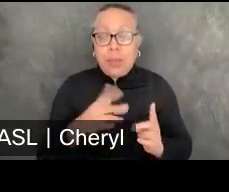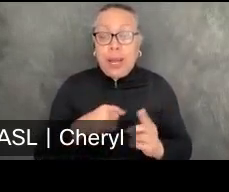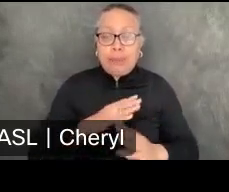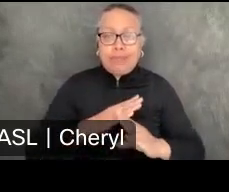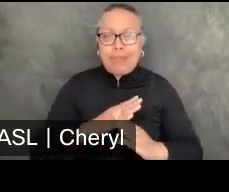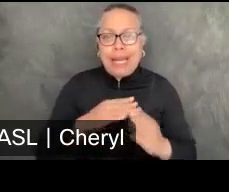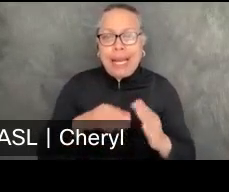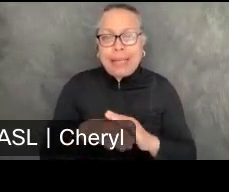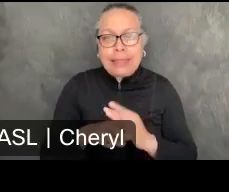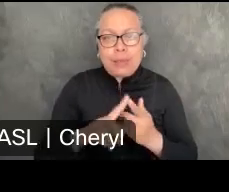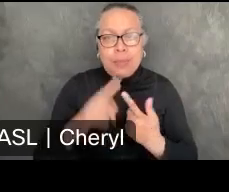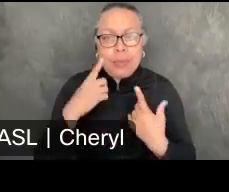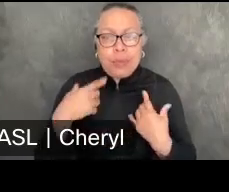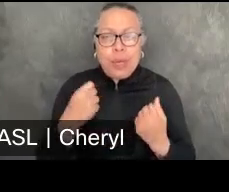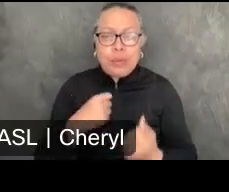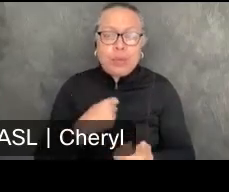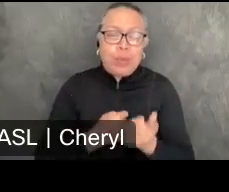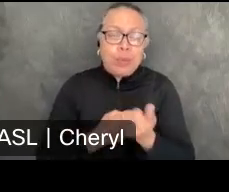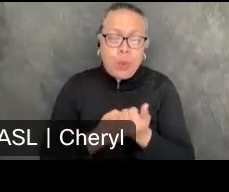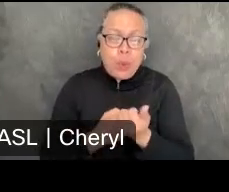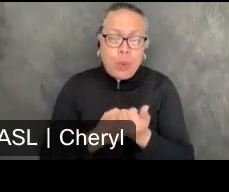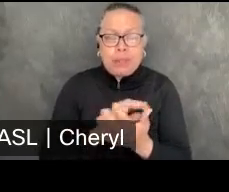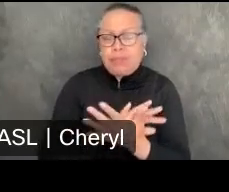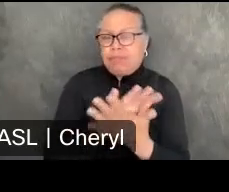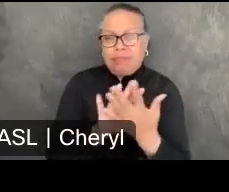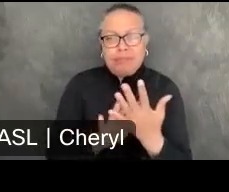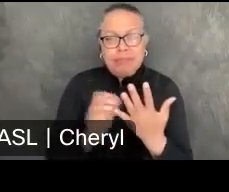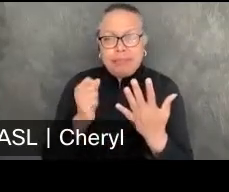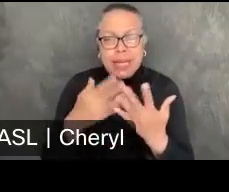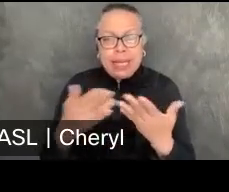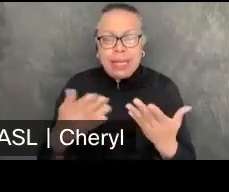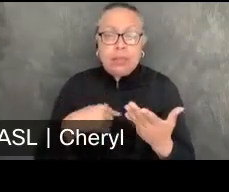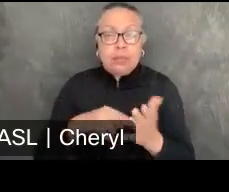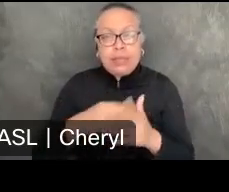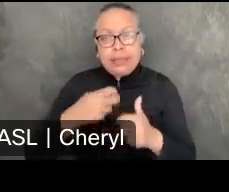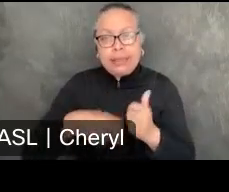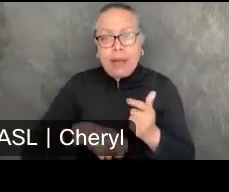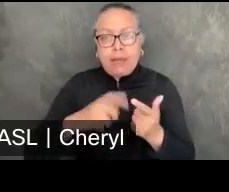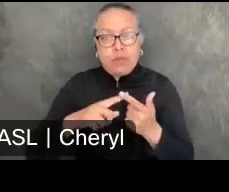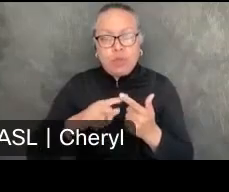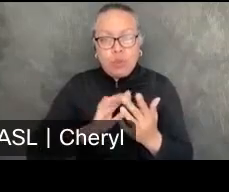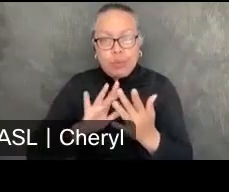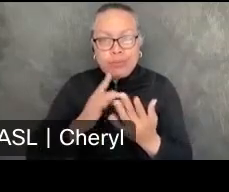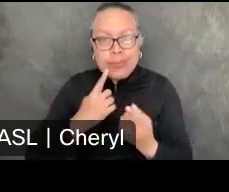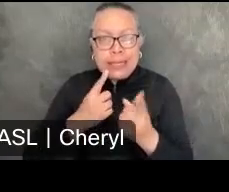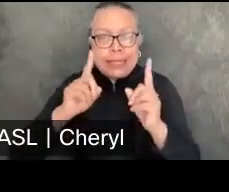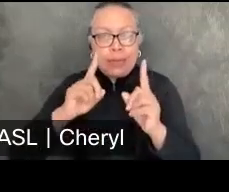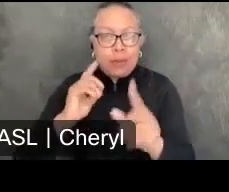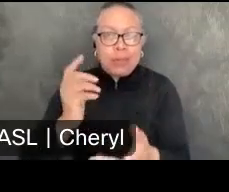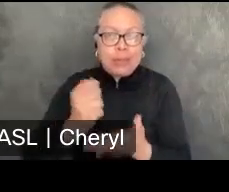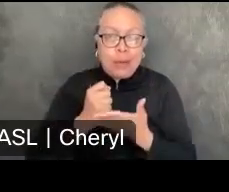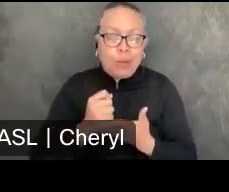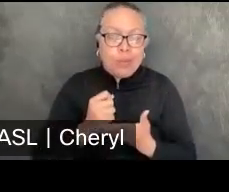health supports. And so it can be incredibly difficult to access any kind of mental health care in most of our